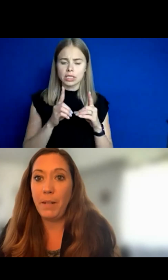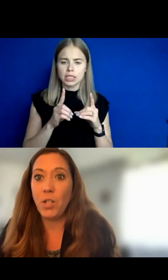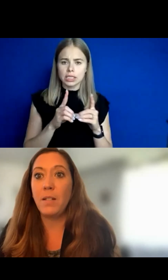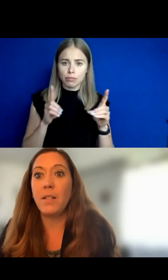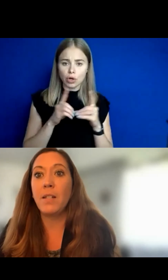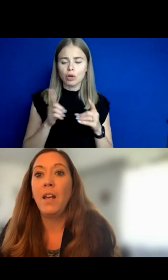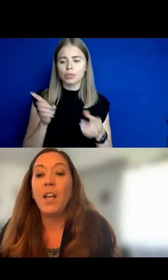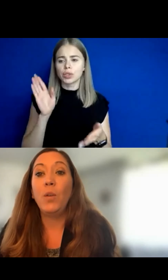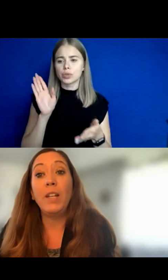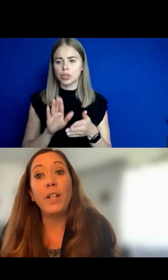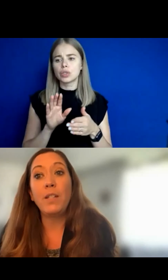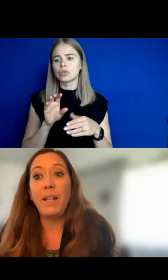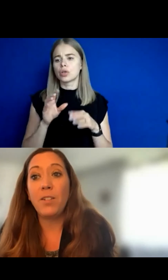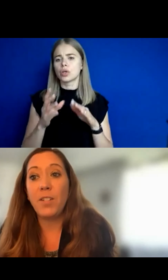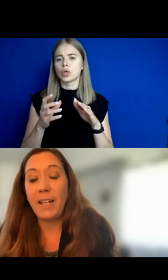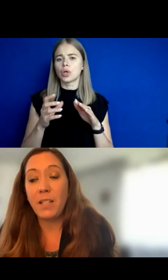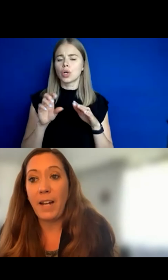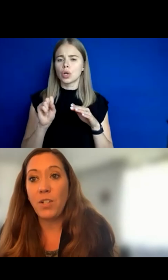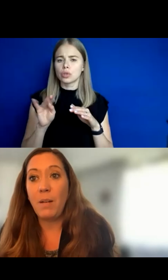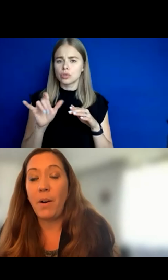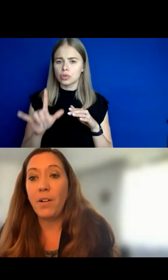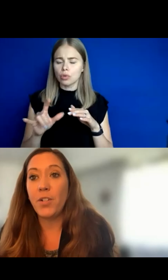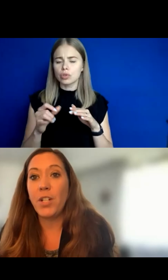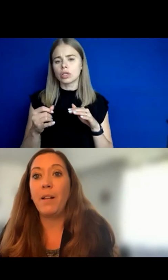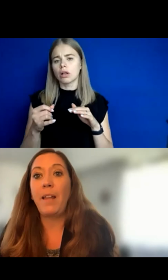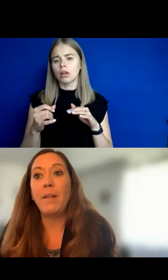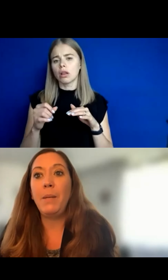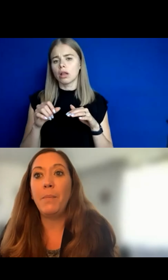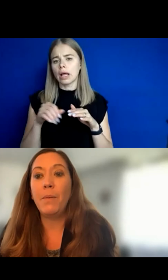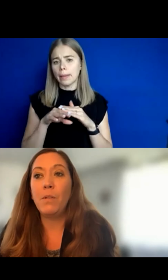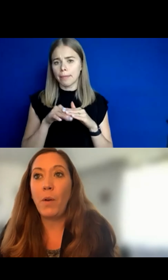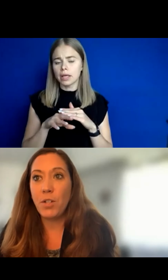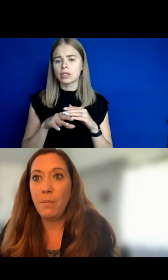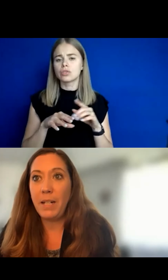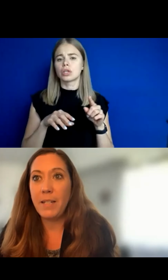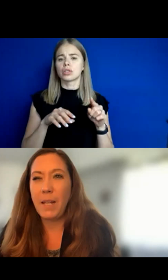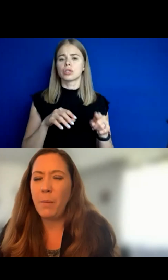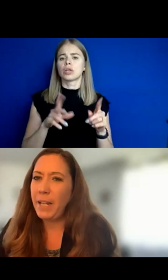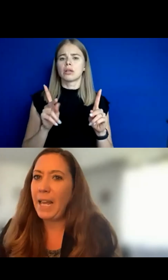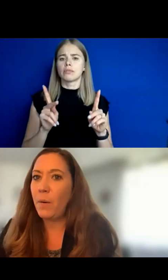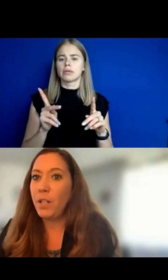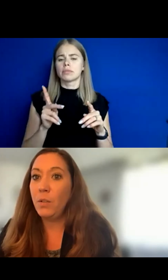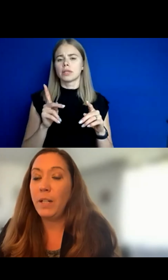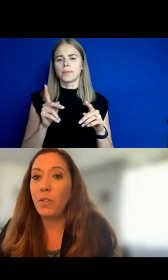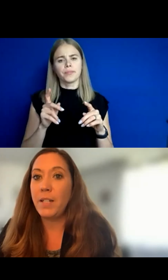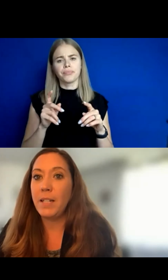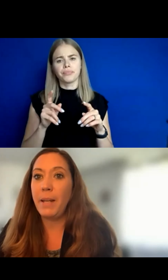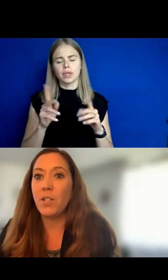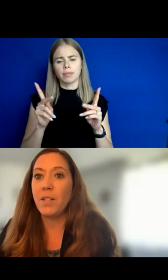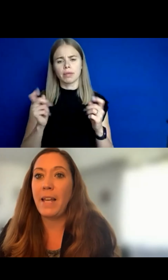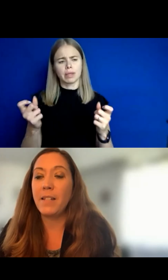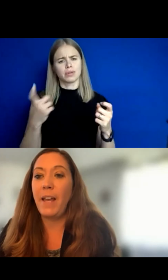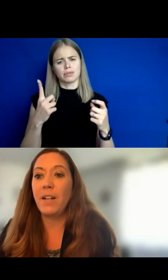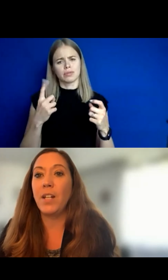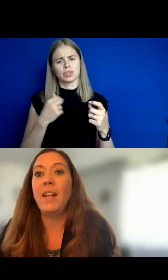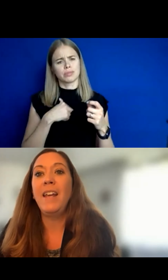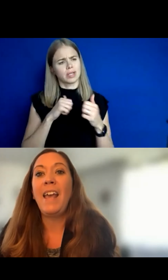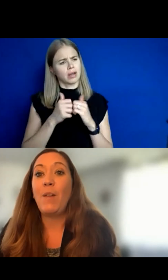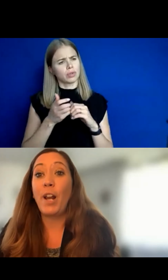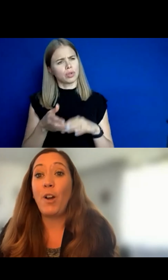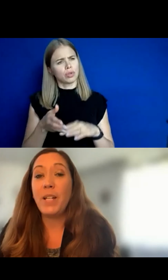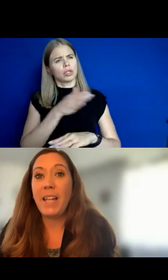social admissions, you increase patient satisfaction and partnership. And a lot of people question me and say, well, Becky, how are you increasing patient